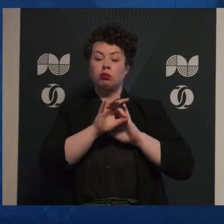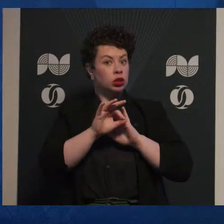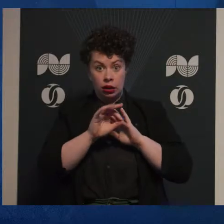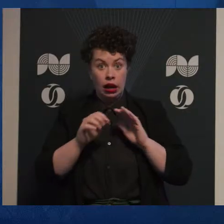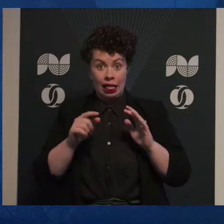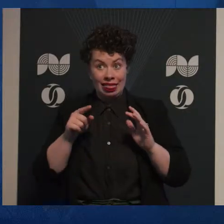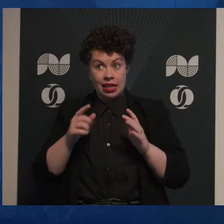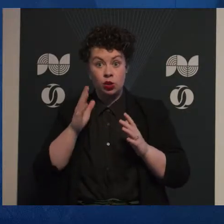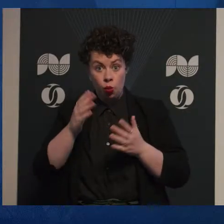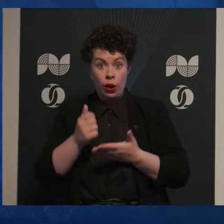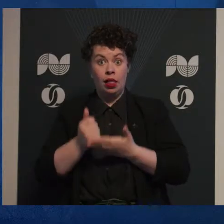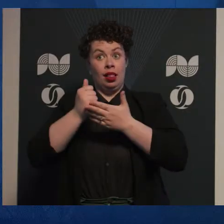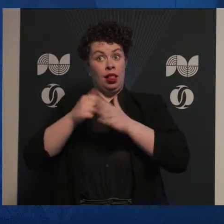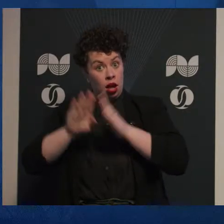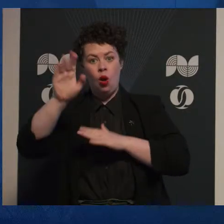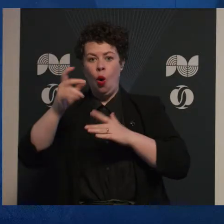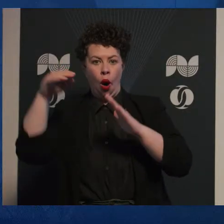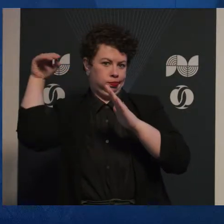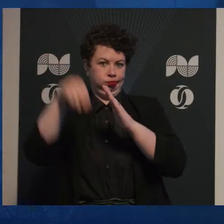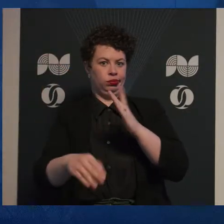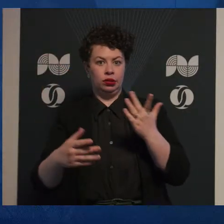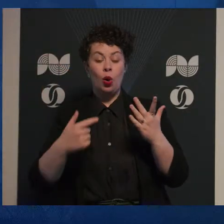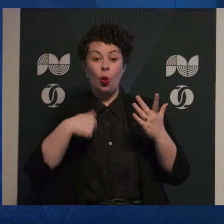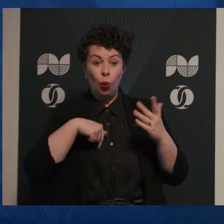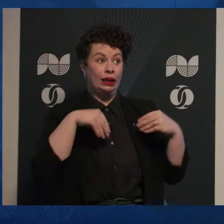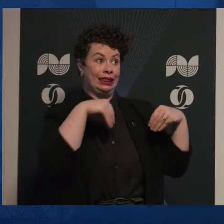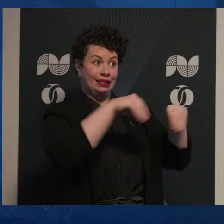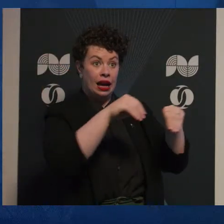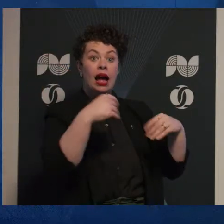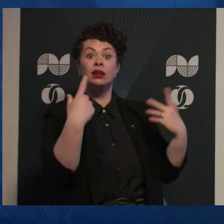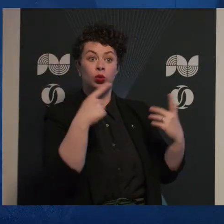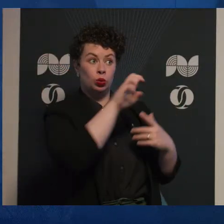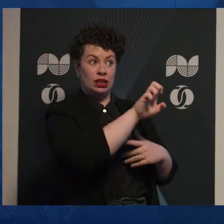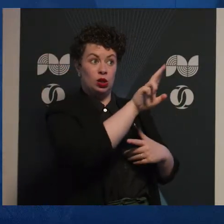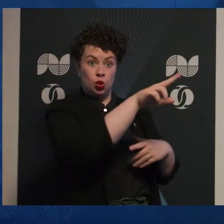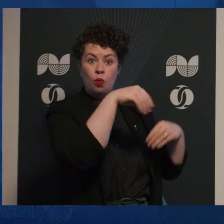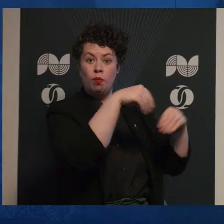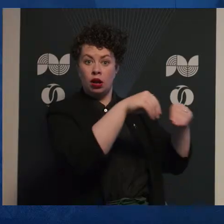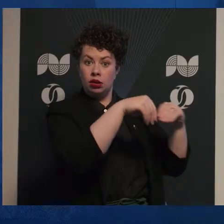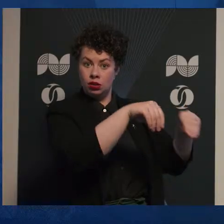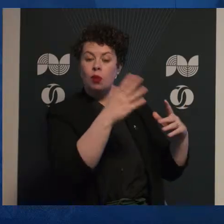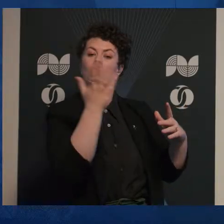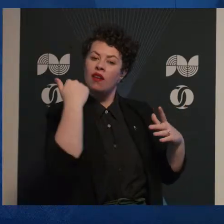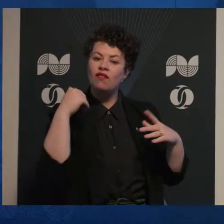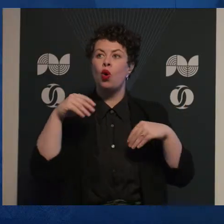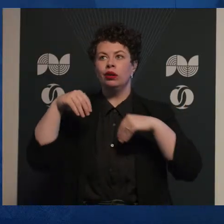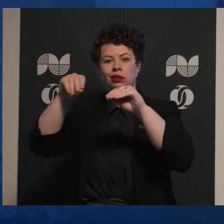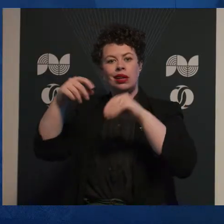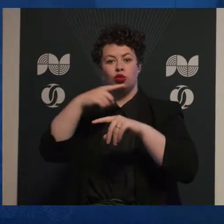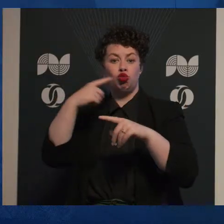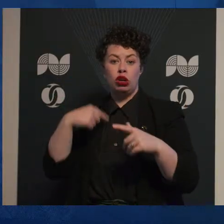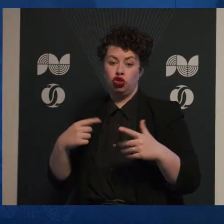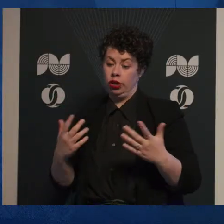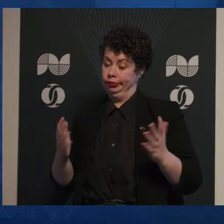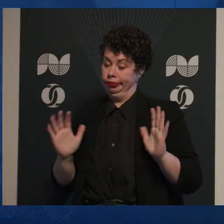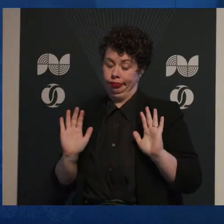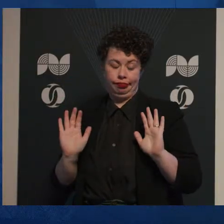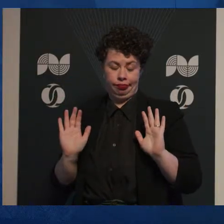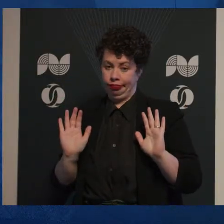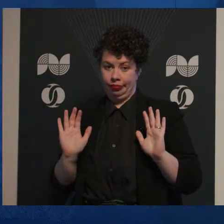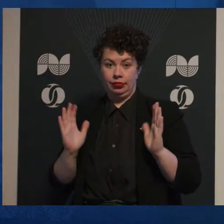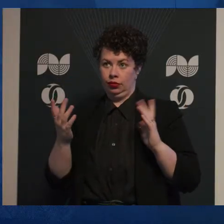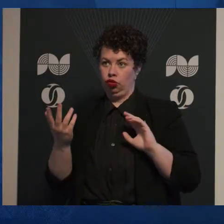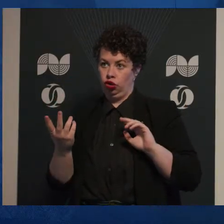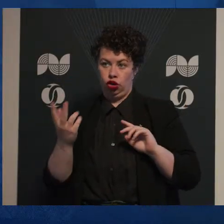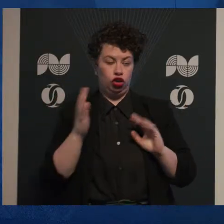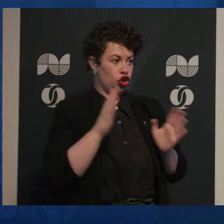because Moldova depends on the export to the EU market. I mean, we used to depend on the export to Russia. And now we've changed.